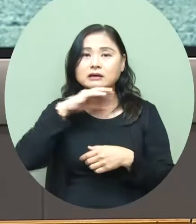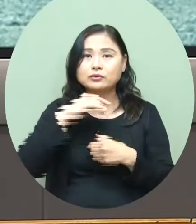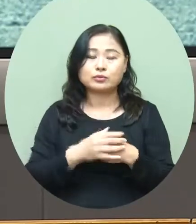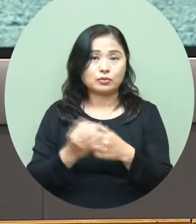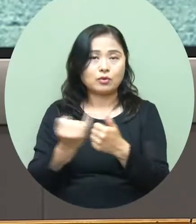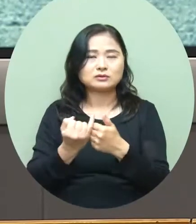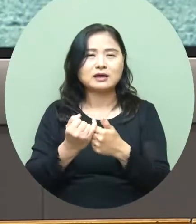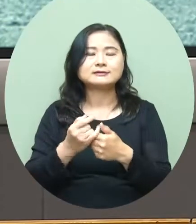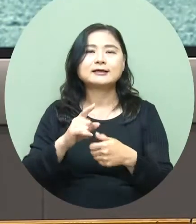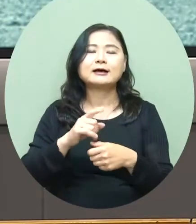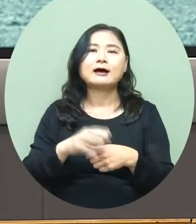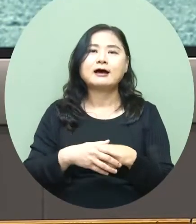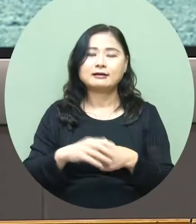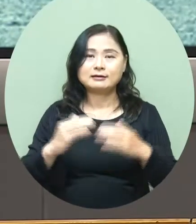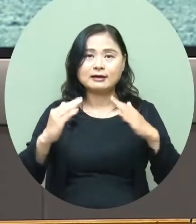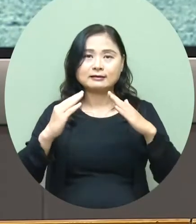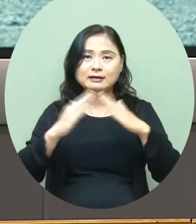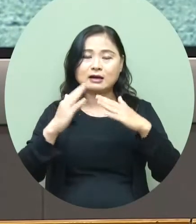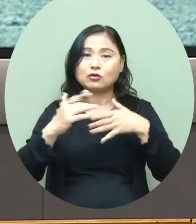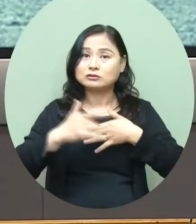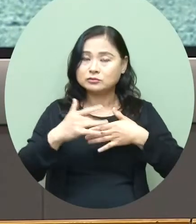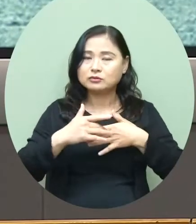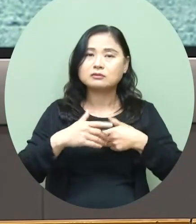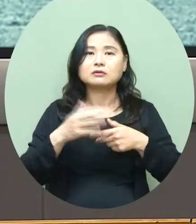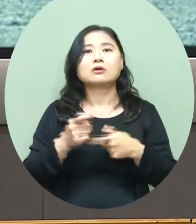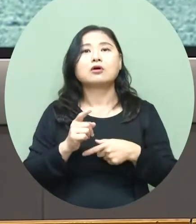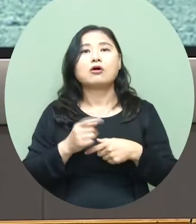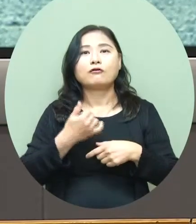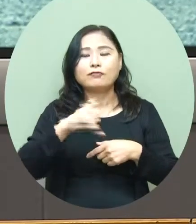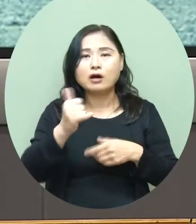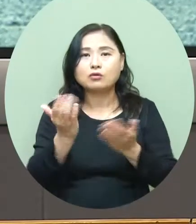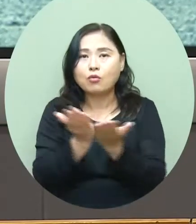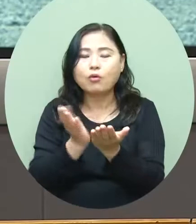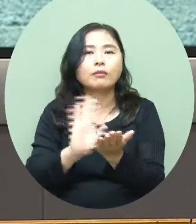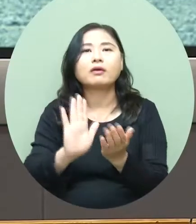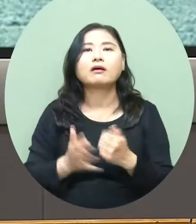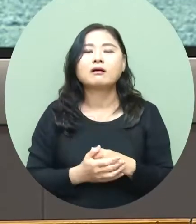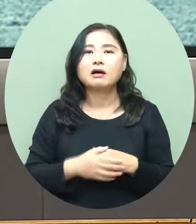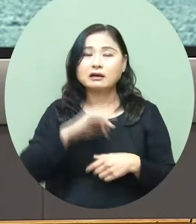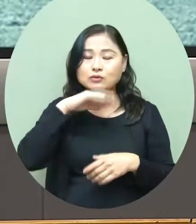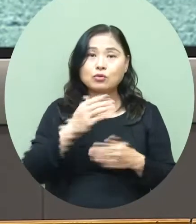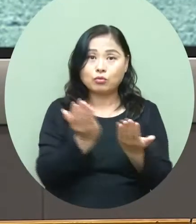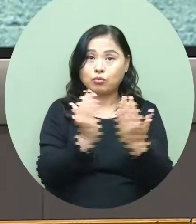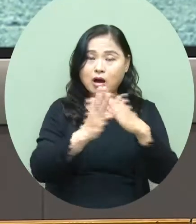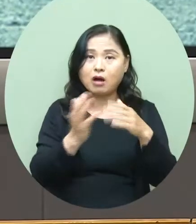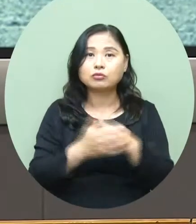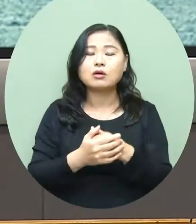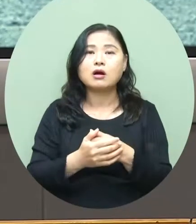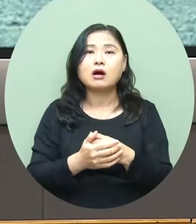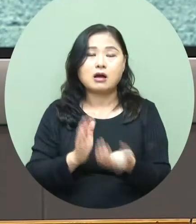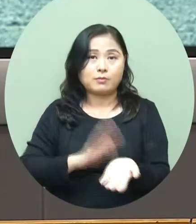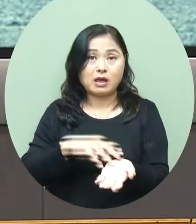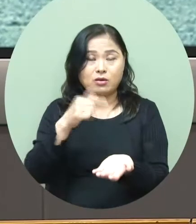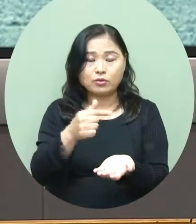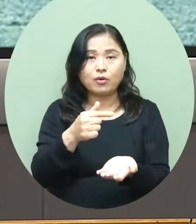quarantine for household close contacts. For students, if they become close contacts, of course, they can't go to school. And if there are positive cases in